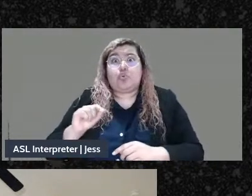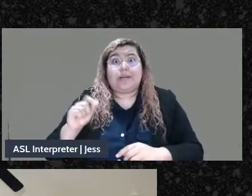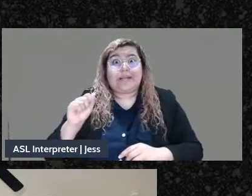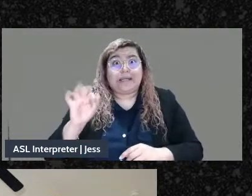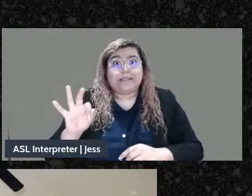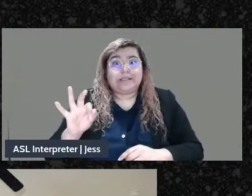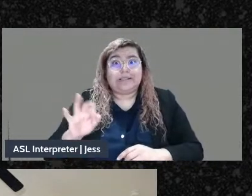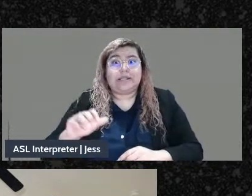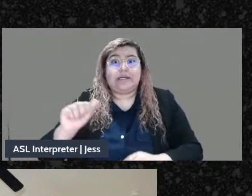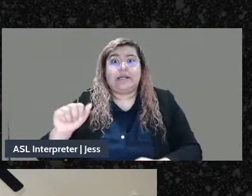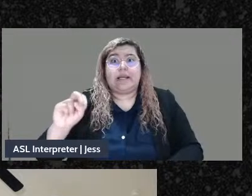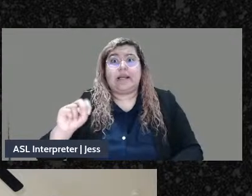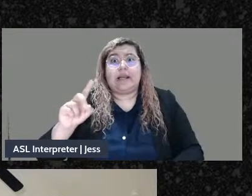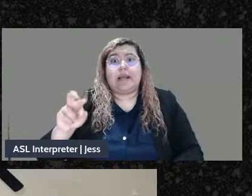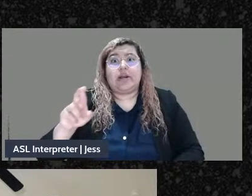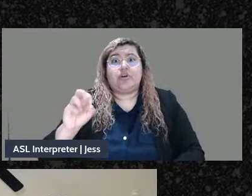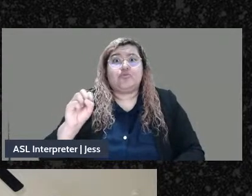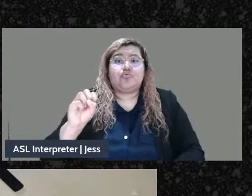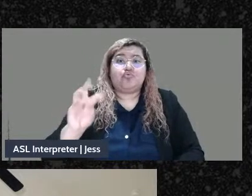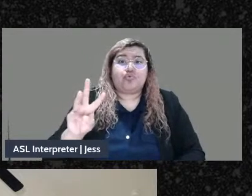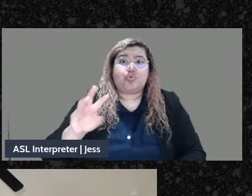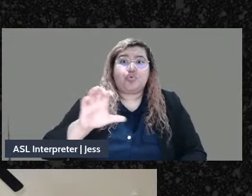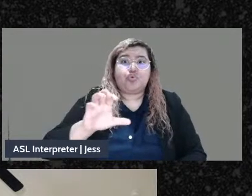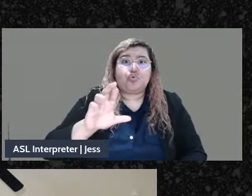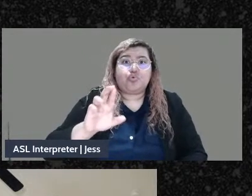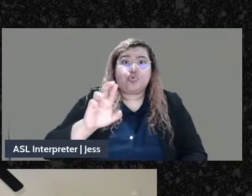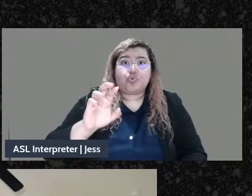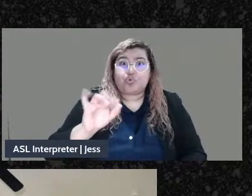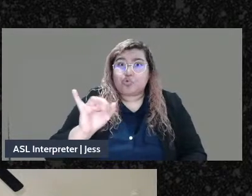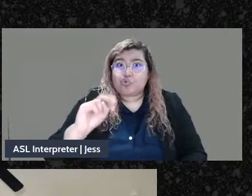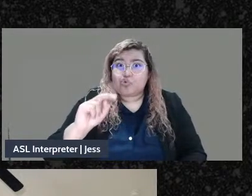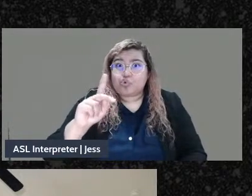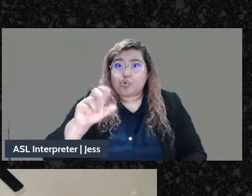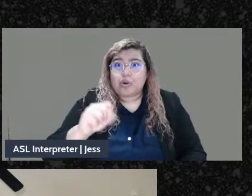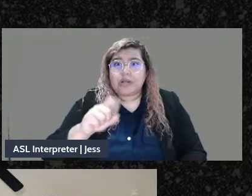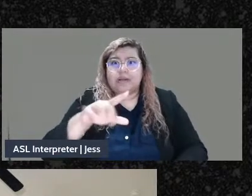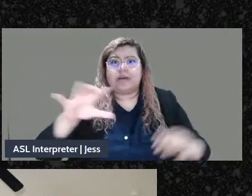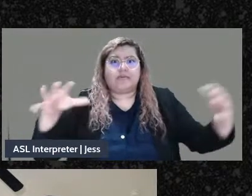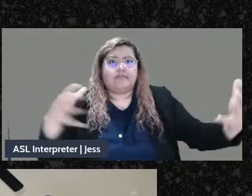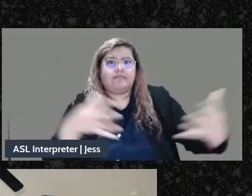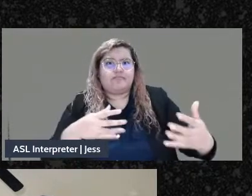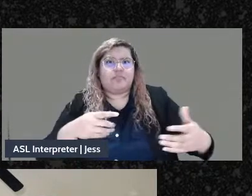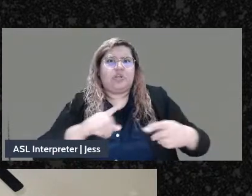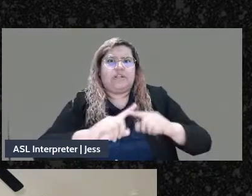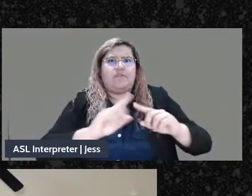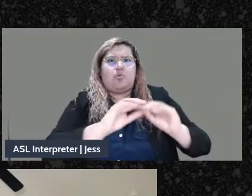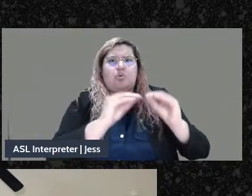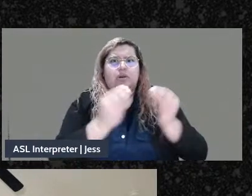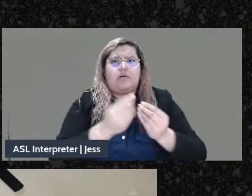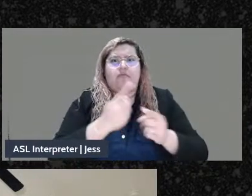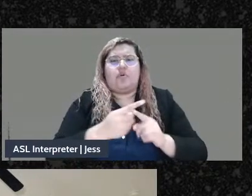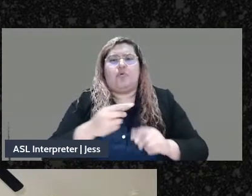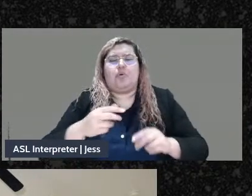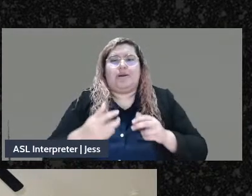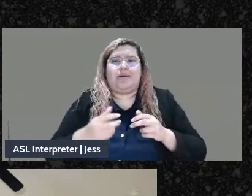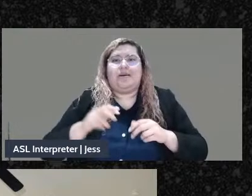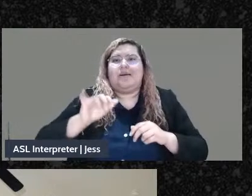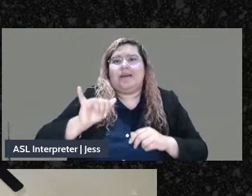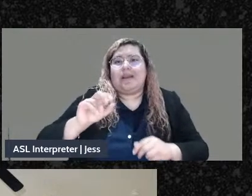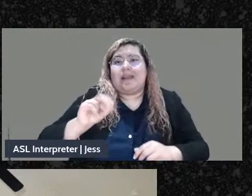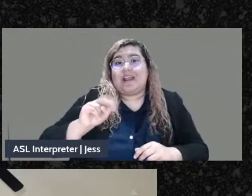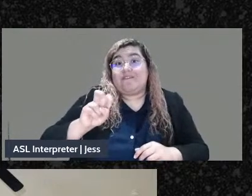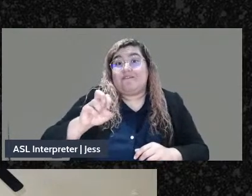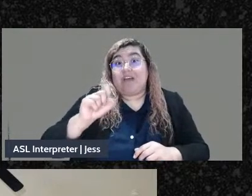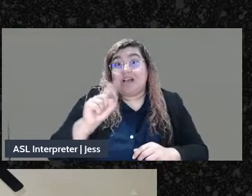Andrew Krings brought together a group of organizers in Nashville around Invest Divest to really lead an Invest Divest coalition. And so we